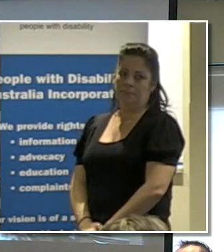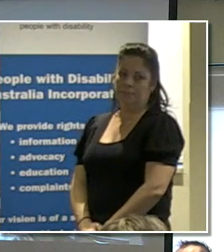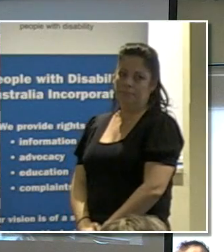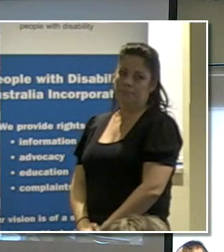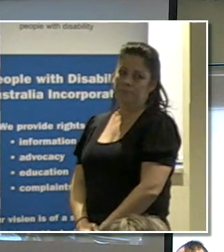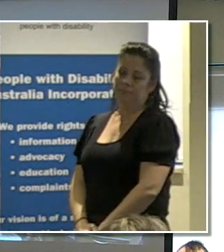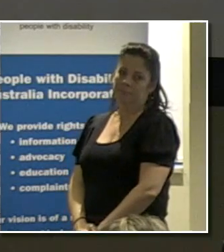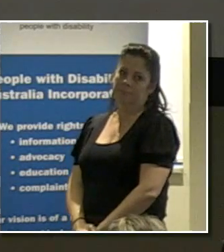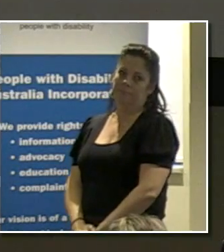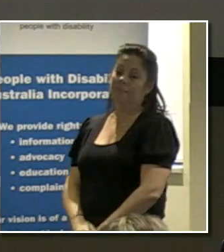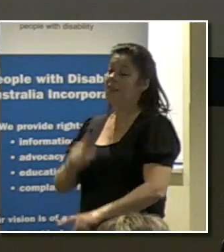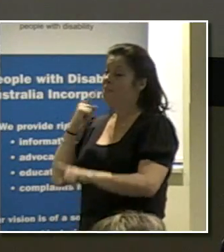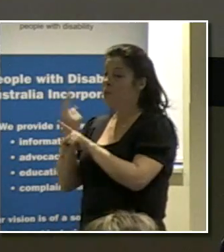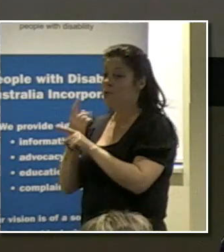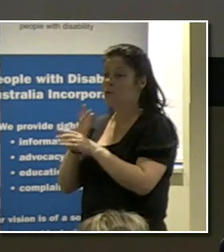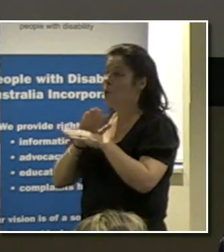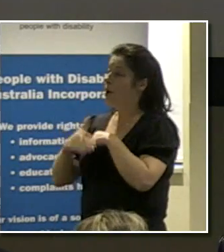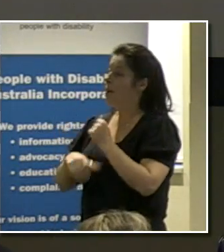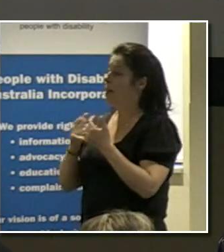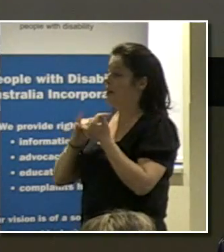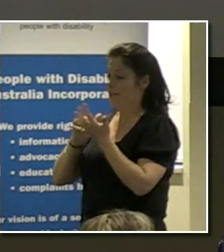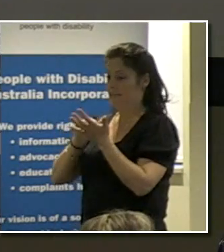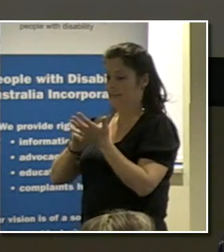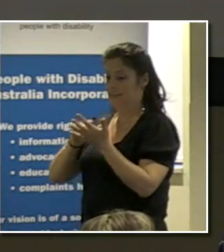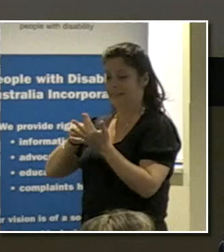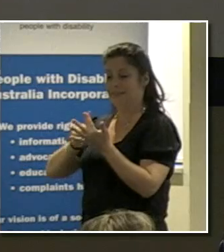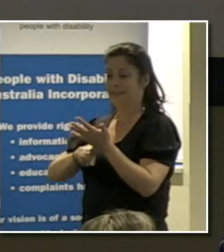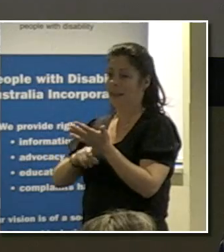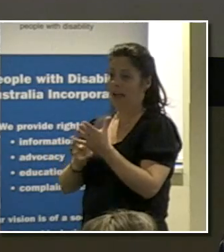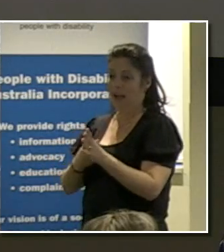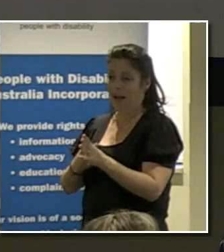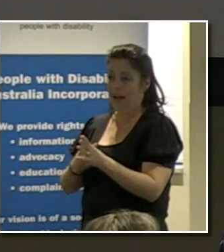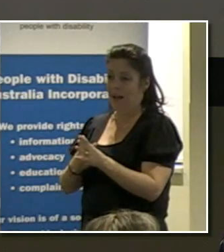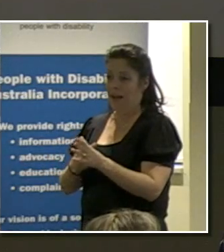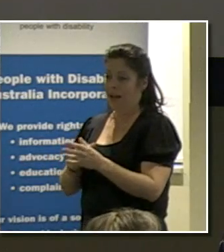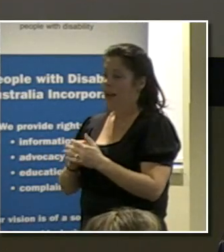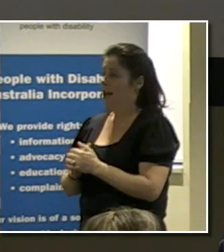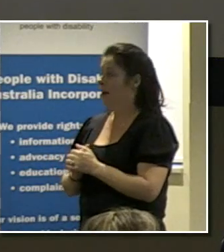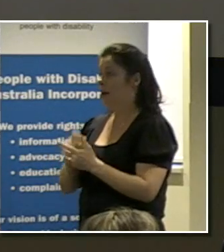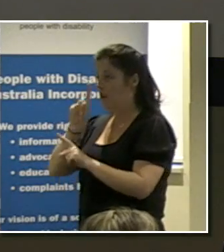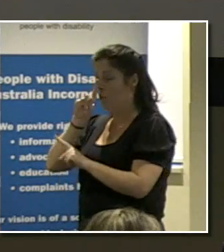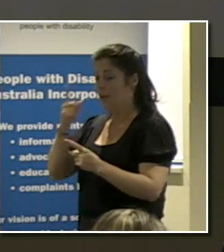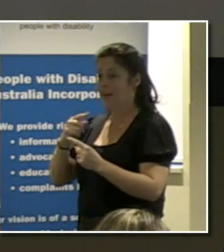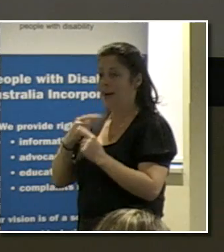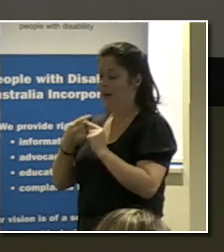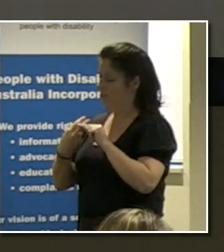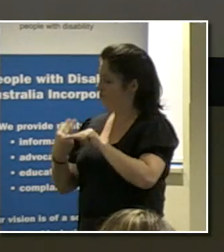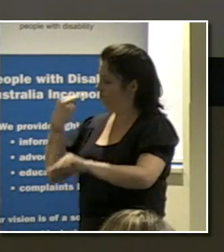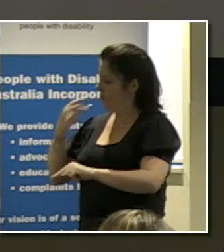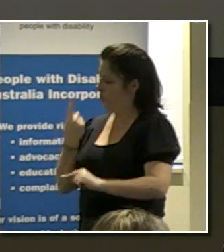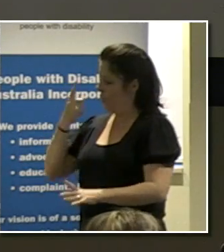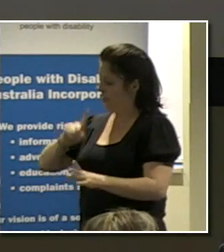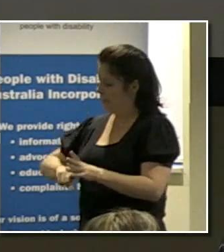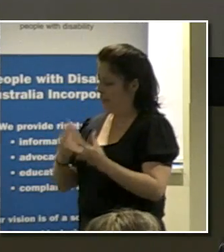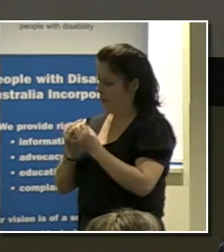Now, I've mentioned Stella, and it's really impossible to reflect on the last 12 months without acknowledging the life and